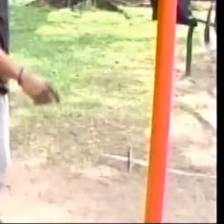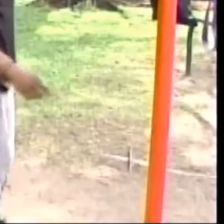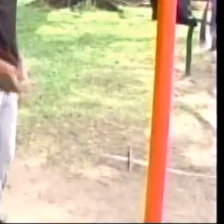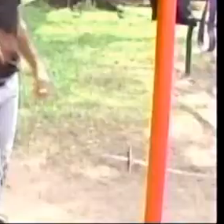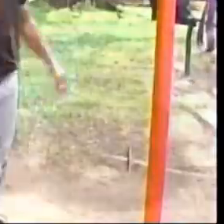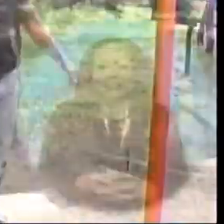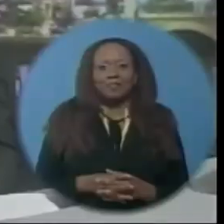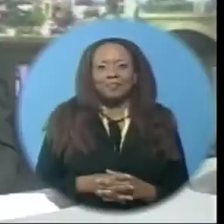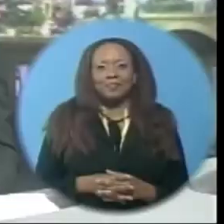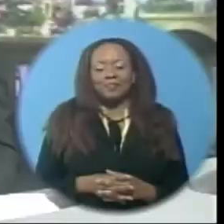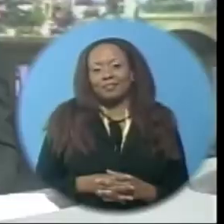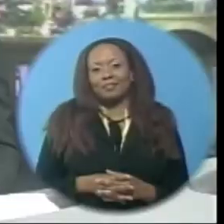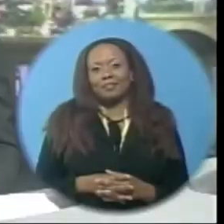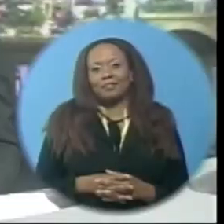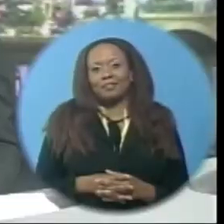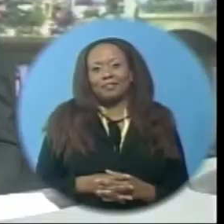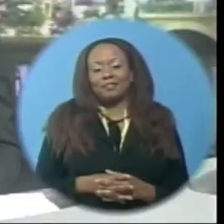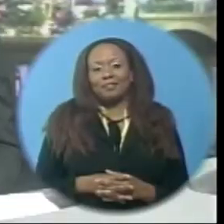Jones, CBC News.